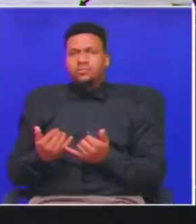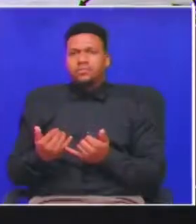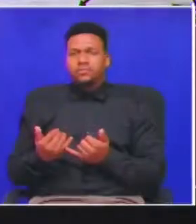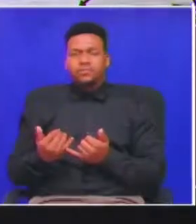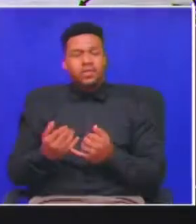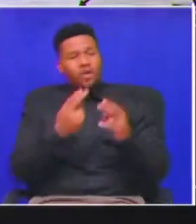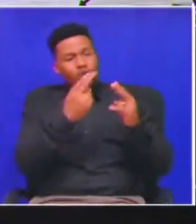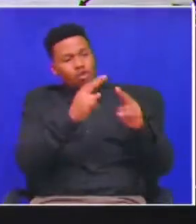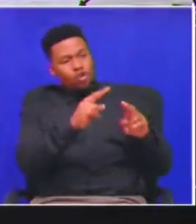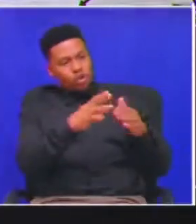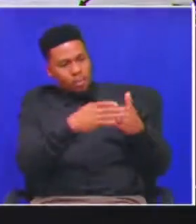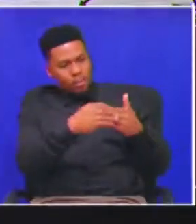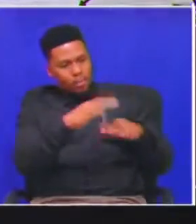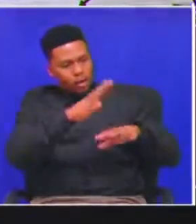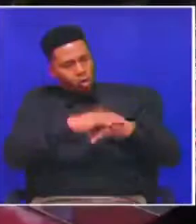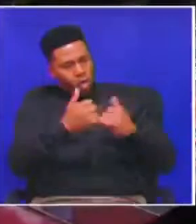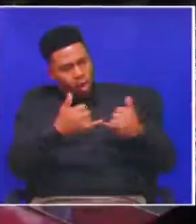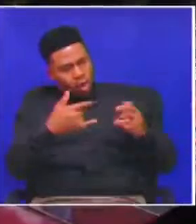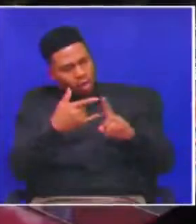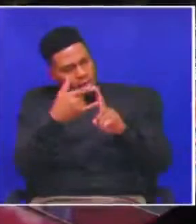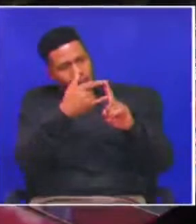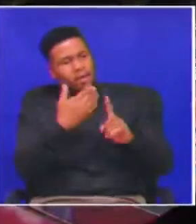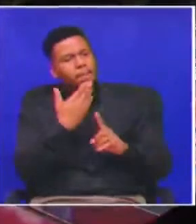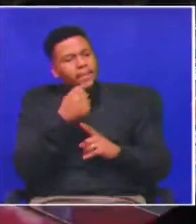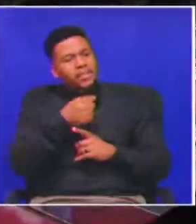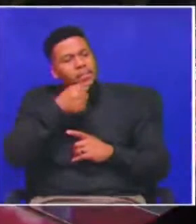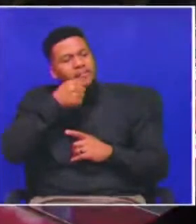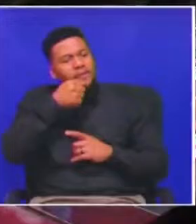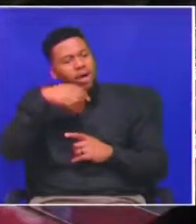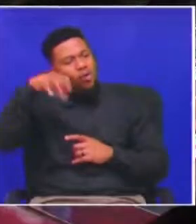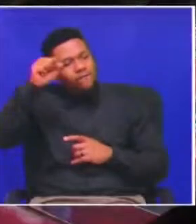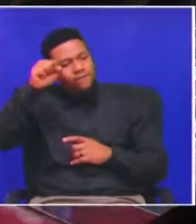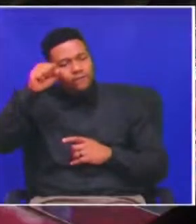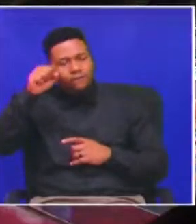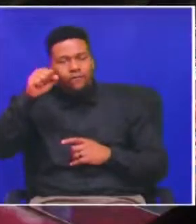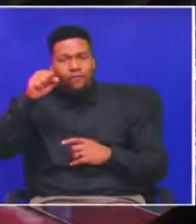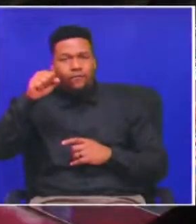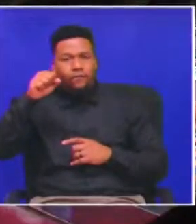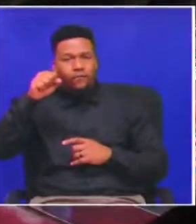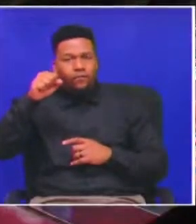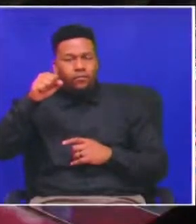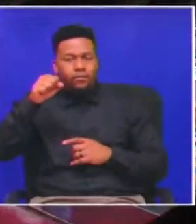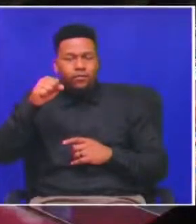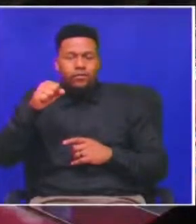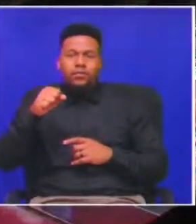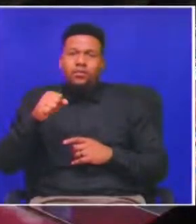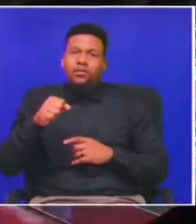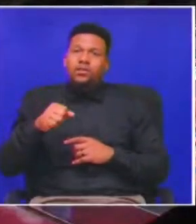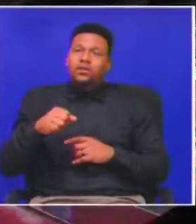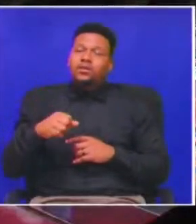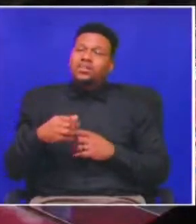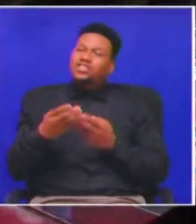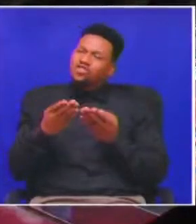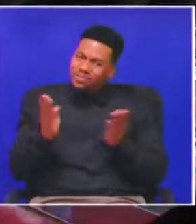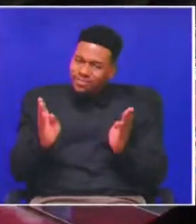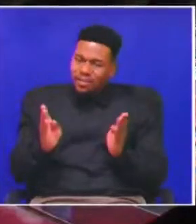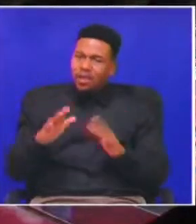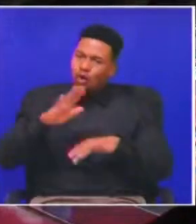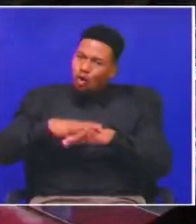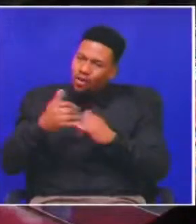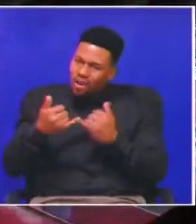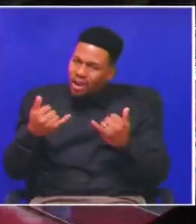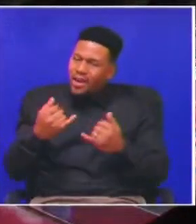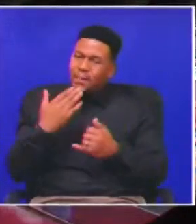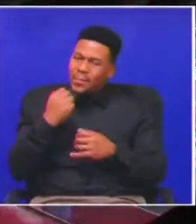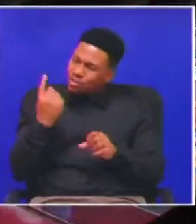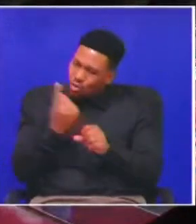Honourable member on the platform, please mute your microphone. Honourable members in general, if you are online, please make sure